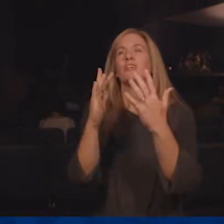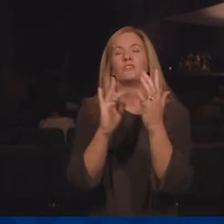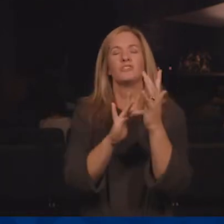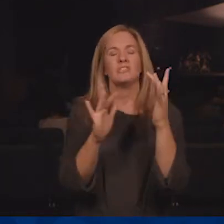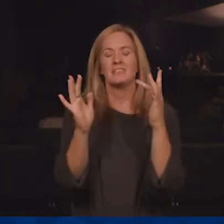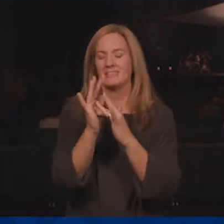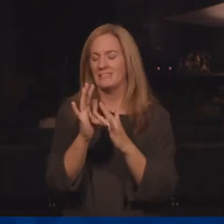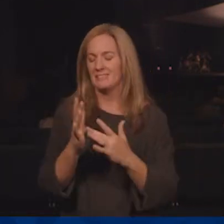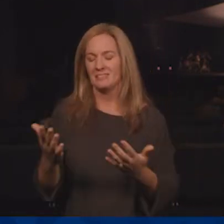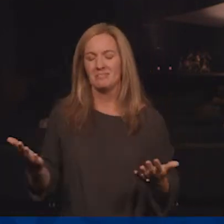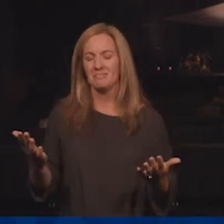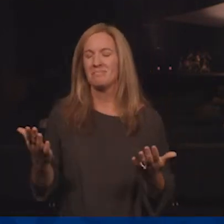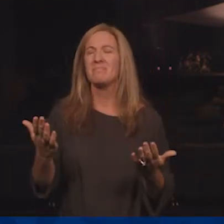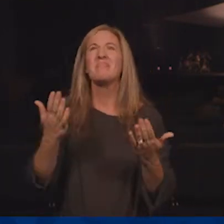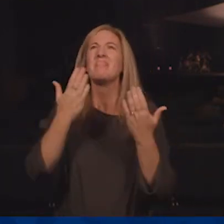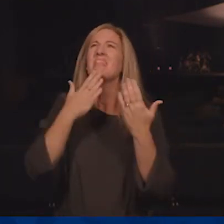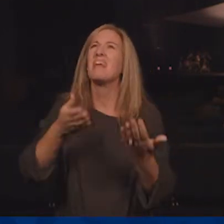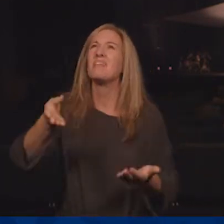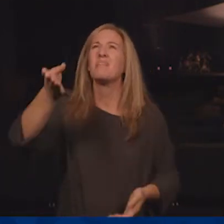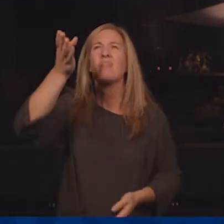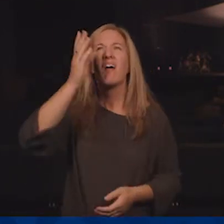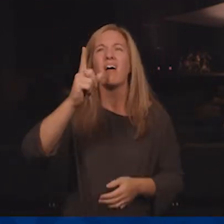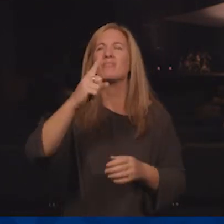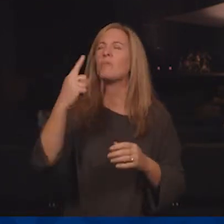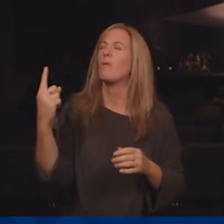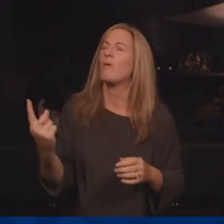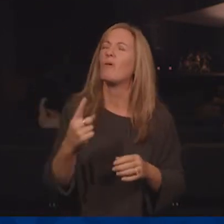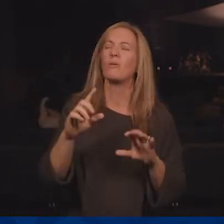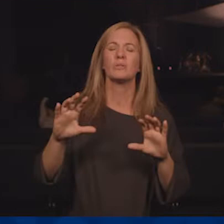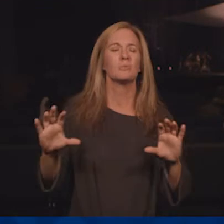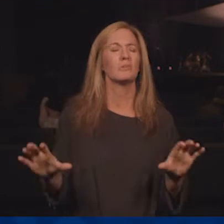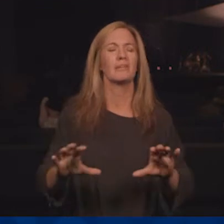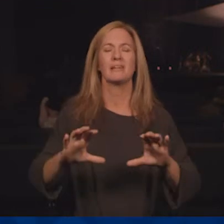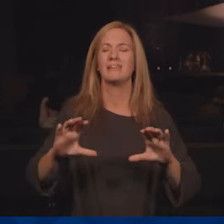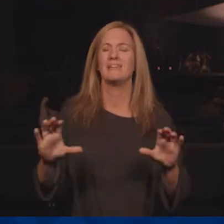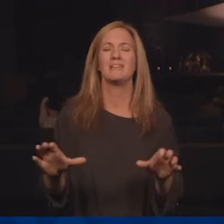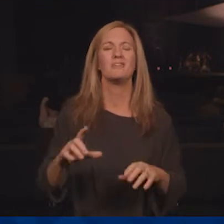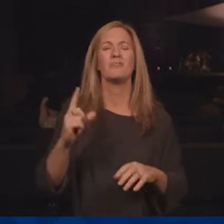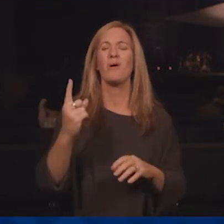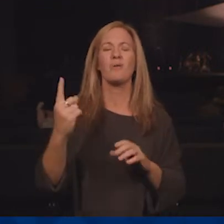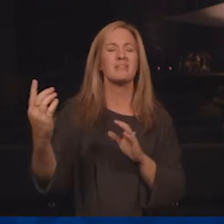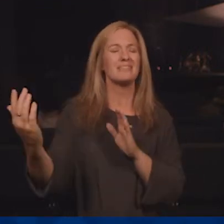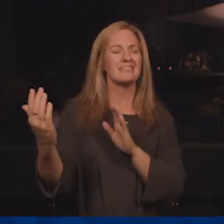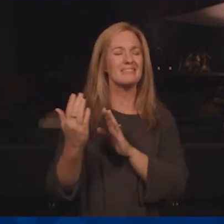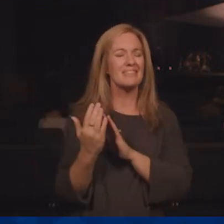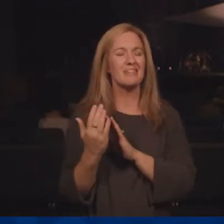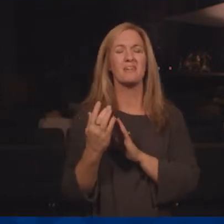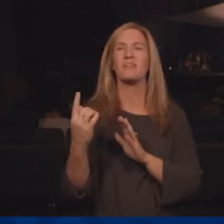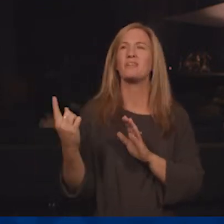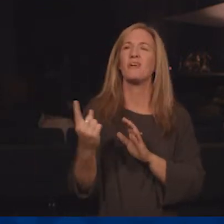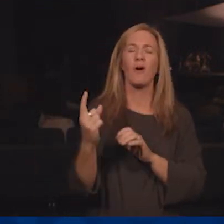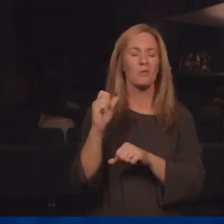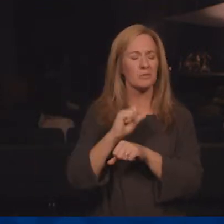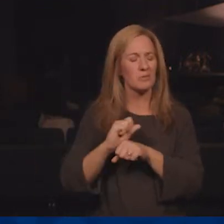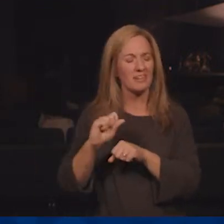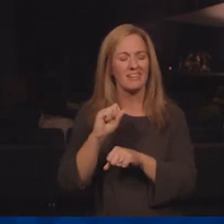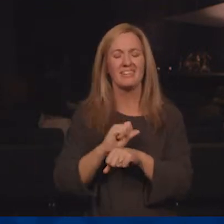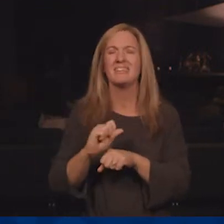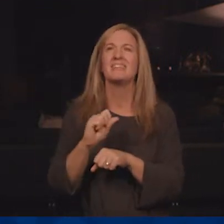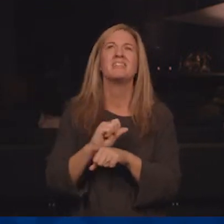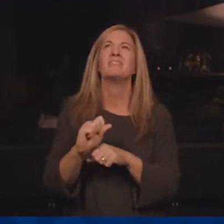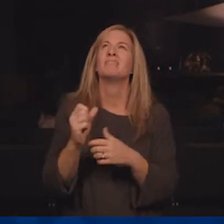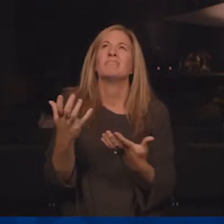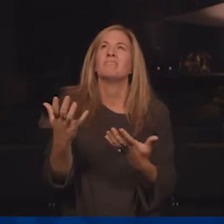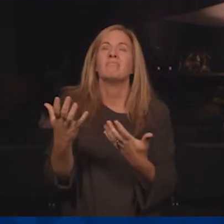God, that you are always at work. You're always near, always working, even when